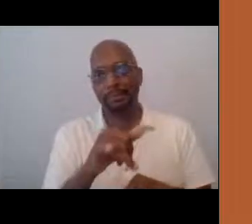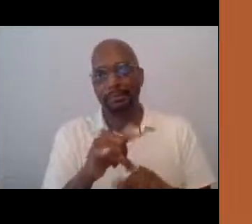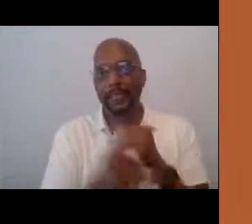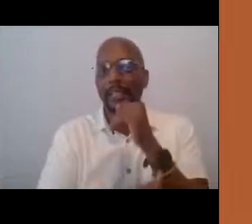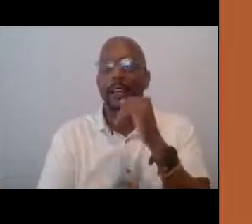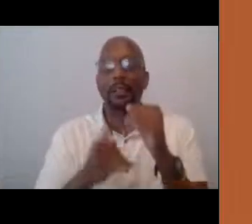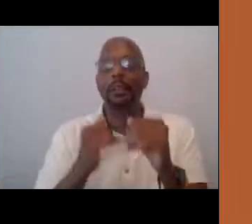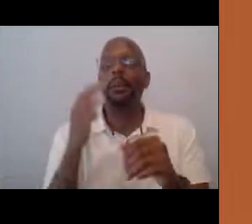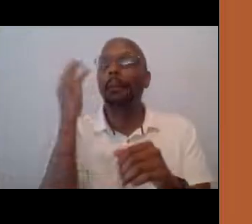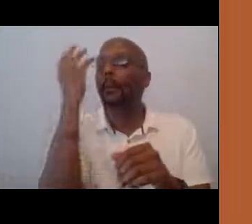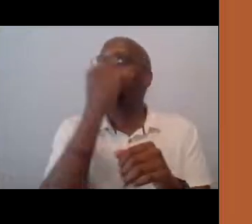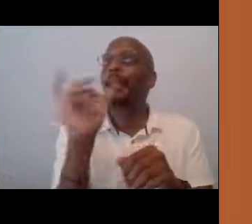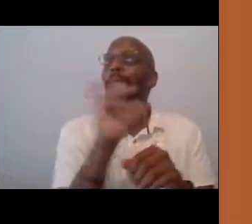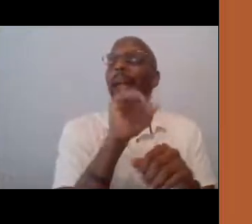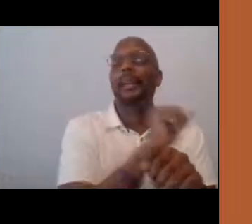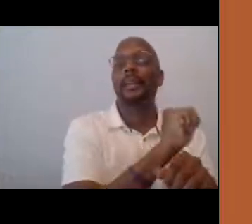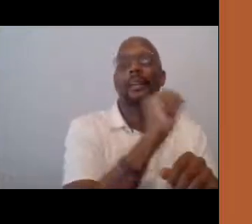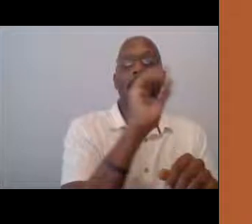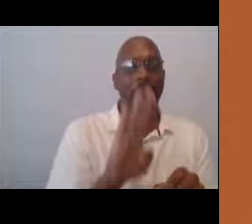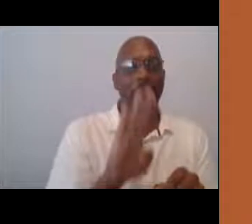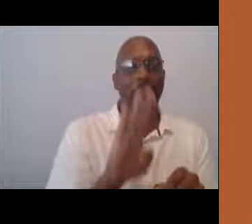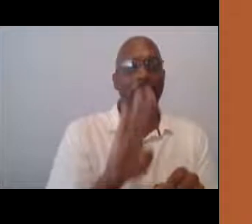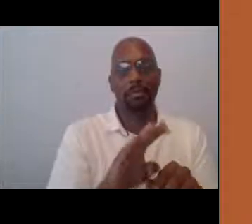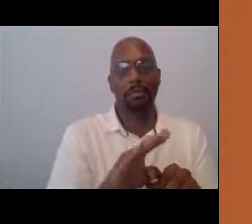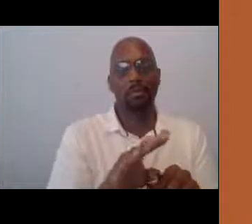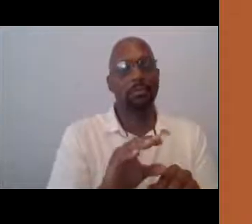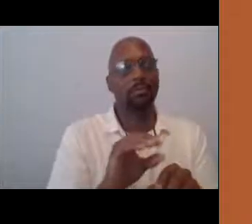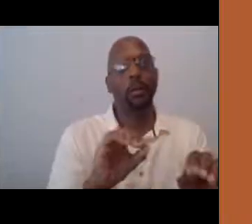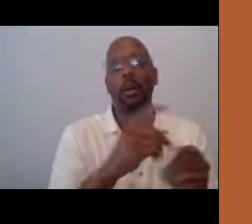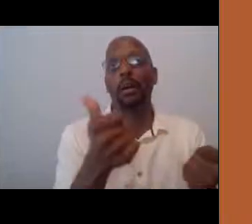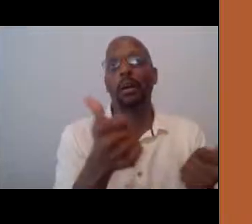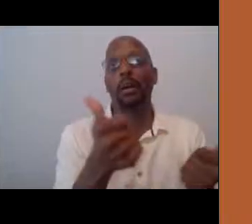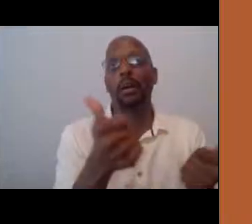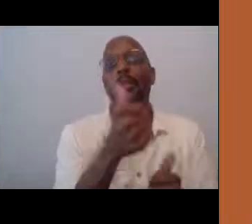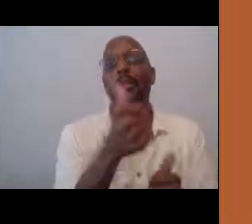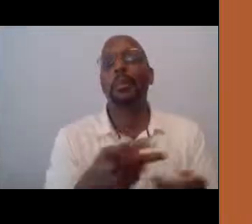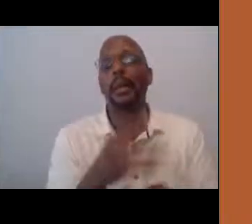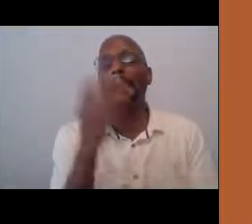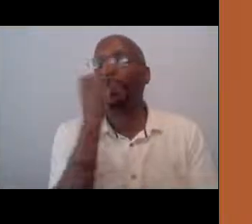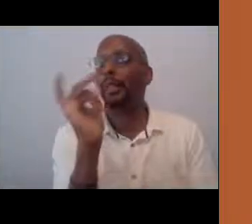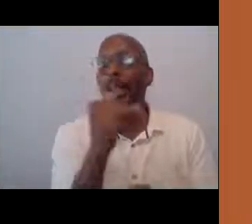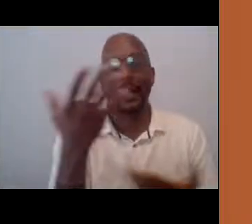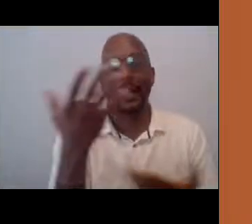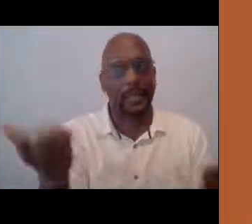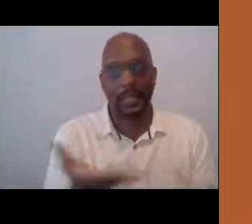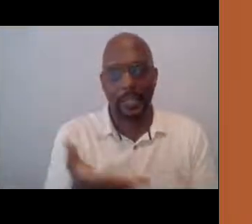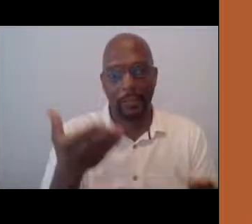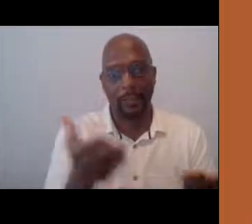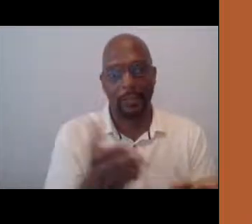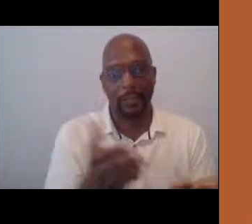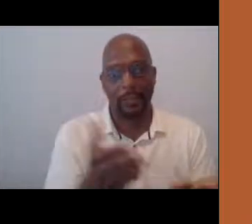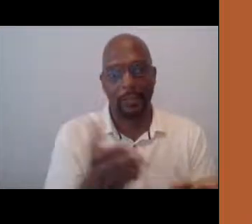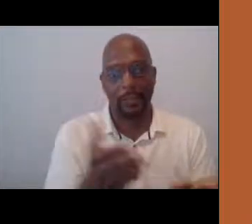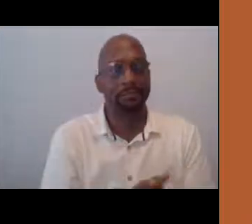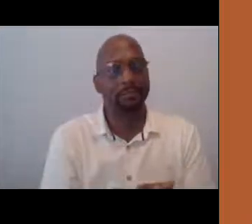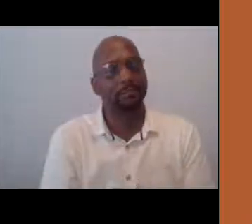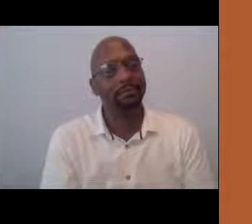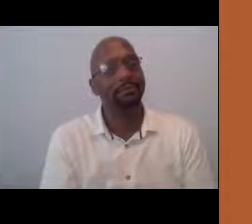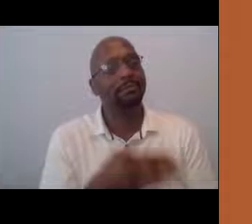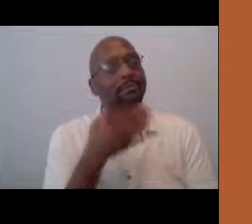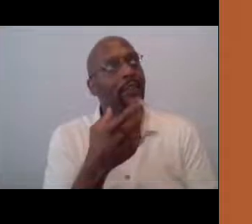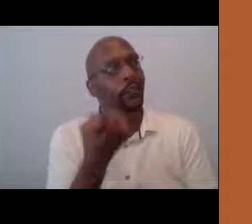right there. There's no place more beautiful than what we have right here. So I hope you don't mind that I keep sending them your way to come look at your beaches. Yes?